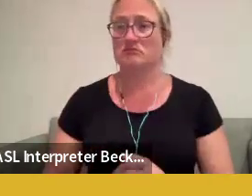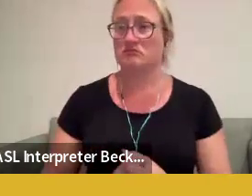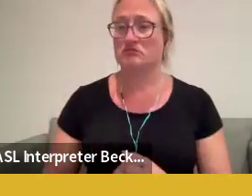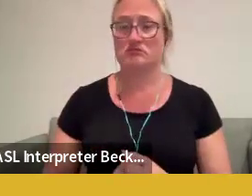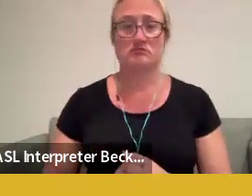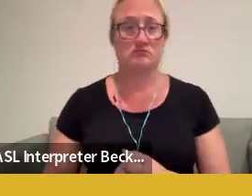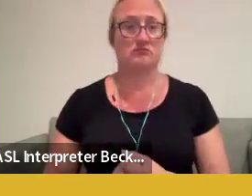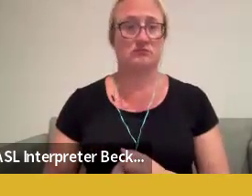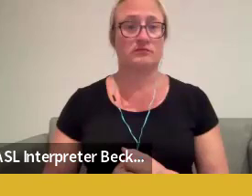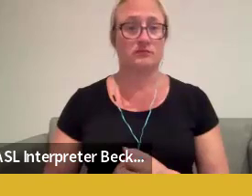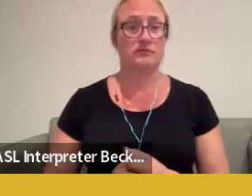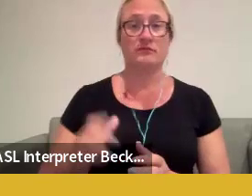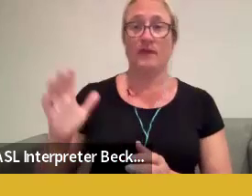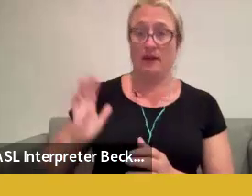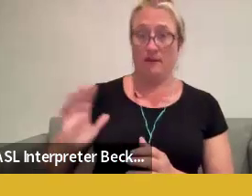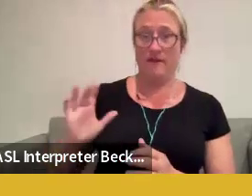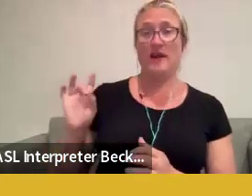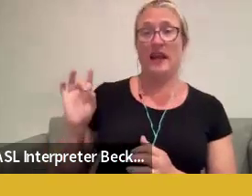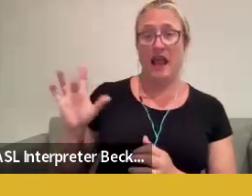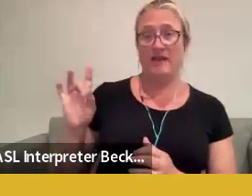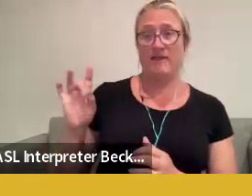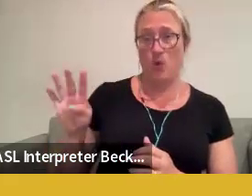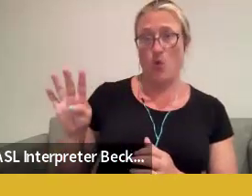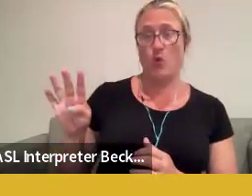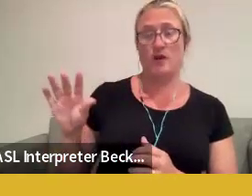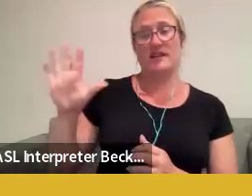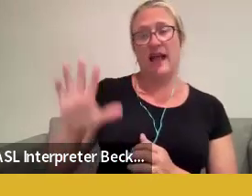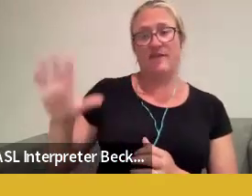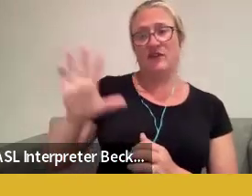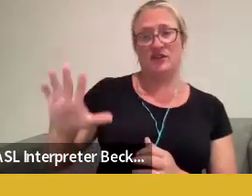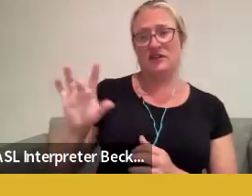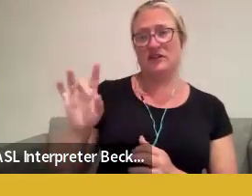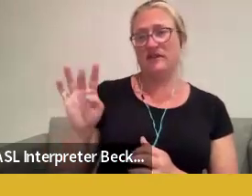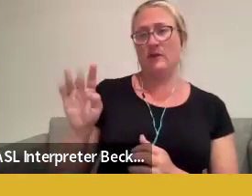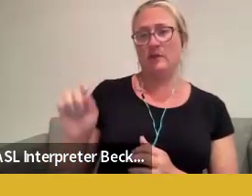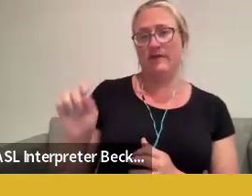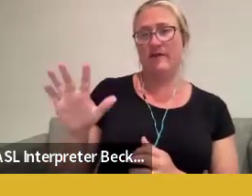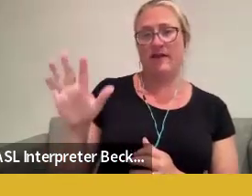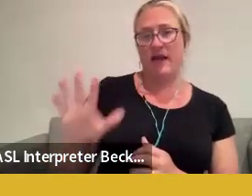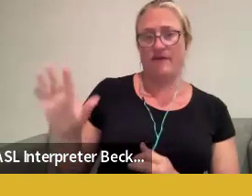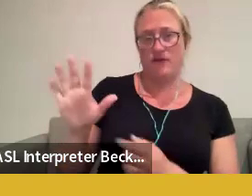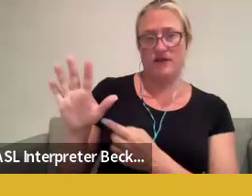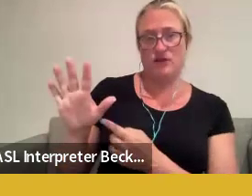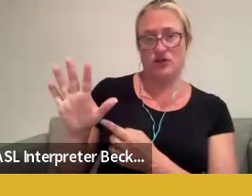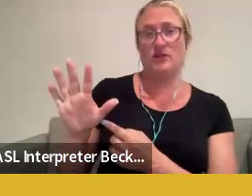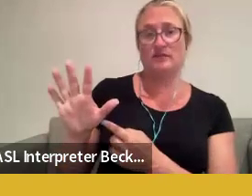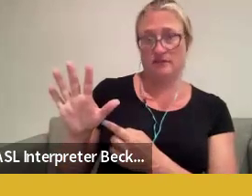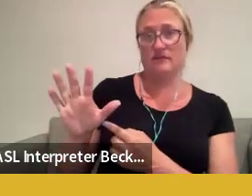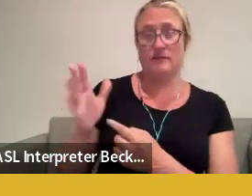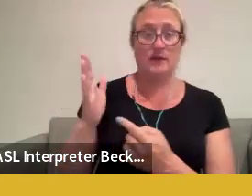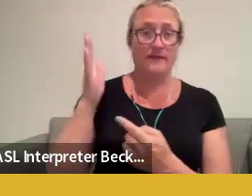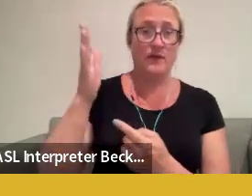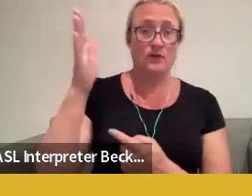So historically, it was an 84.5 degree average summer temperature. Amazing. In the